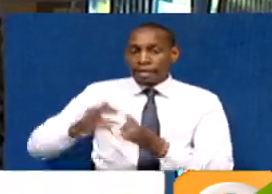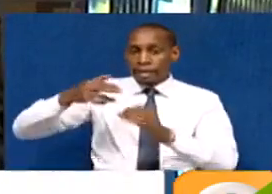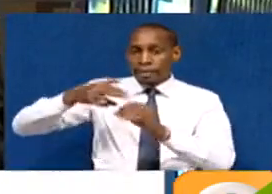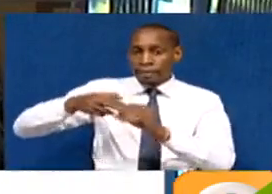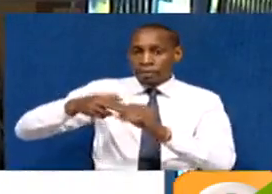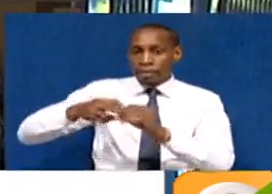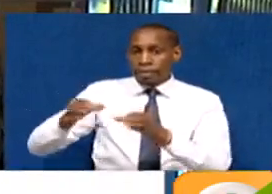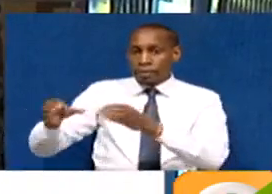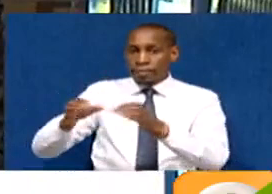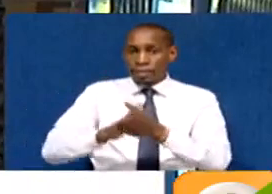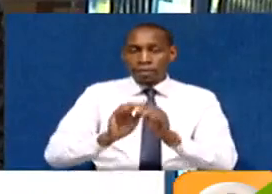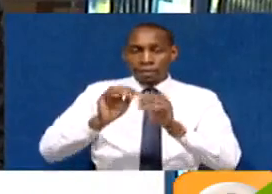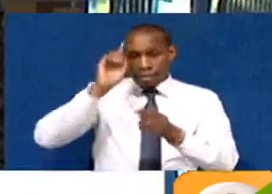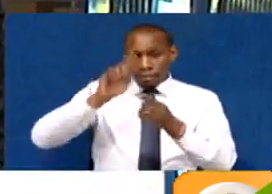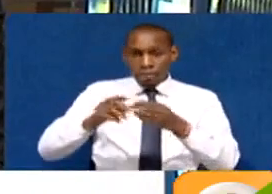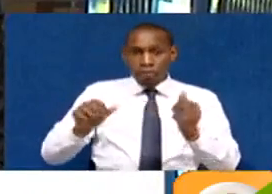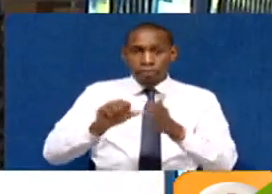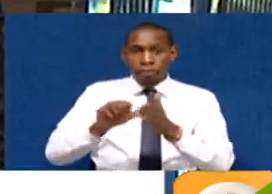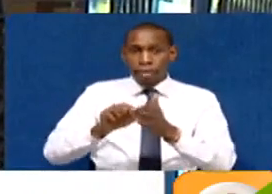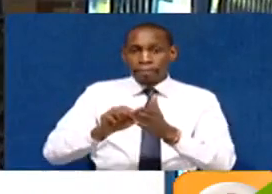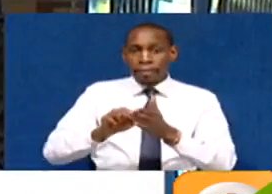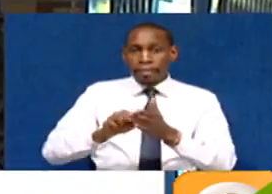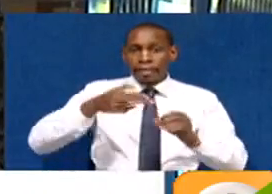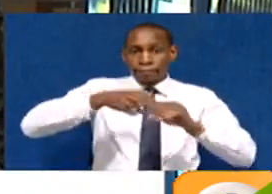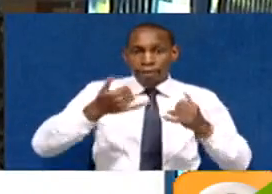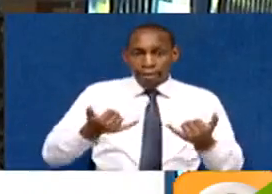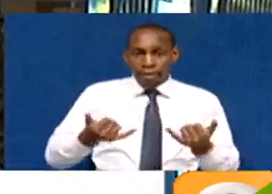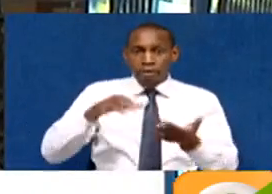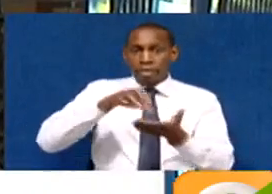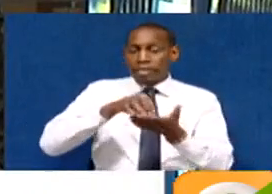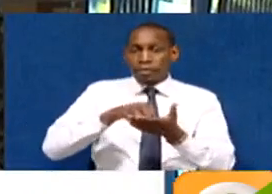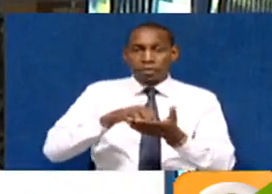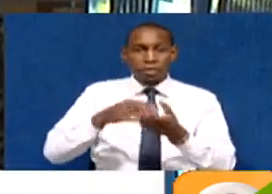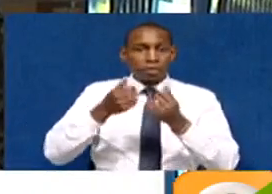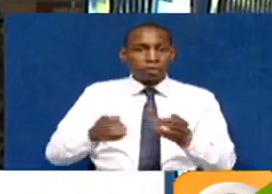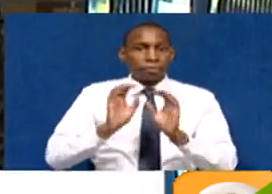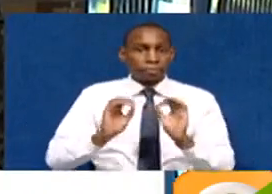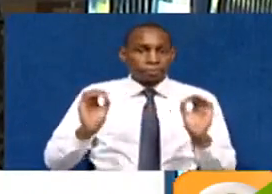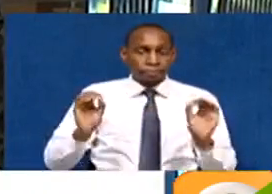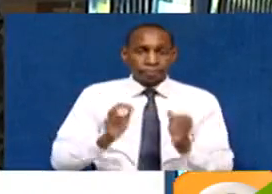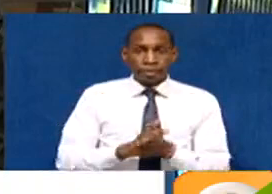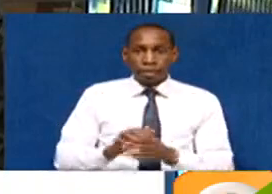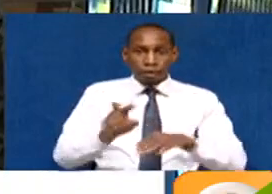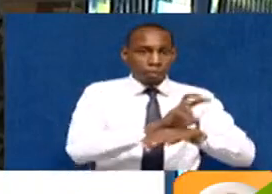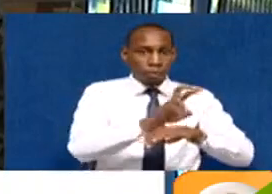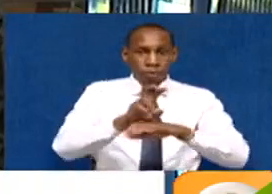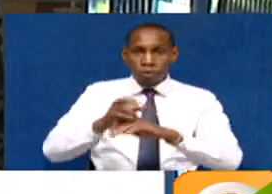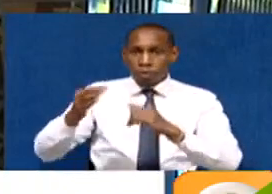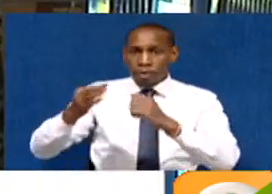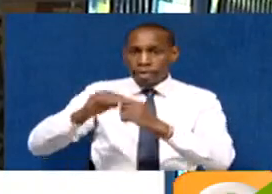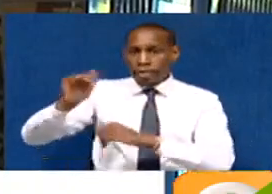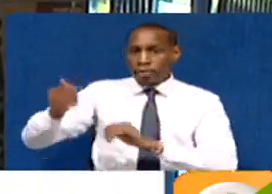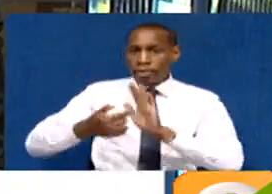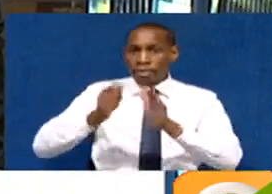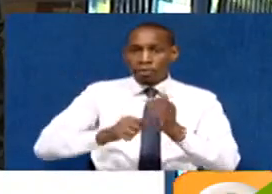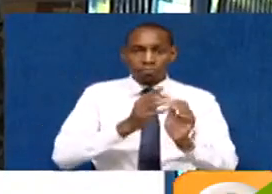in a bid to ease the current fuel shortage, the situation is still far from resolved. Our spot check in eight counties